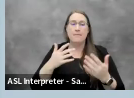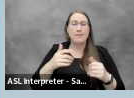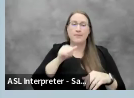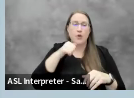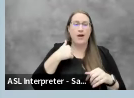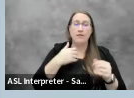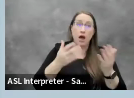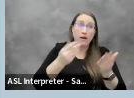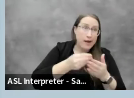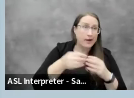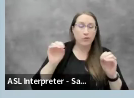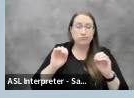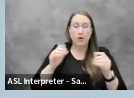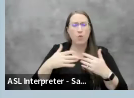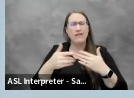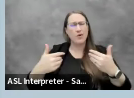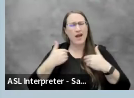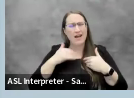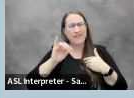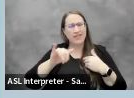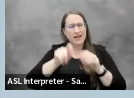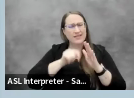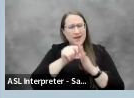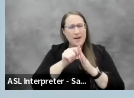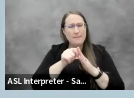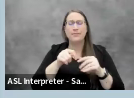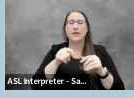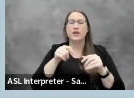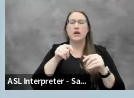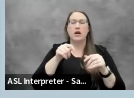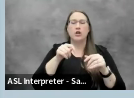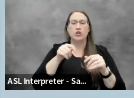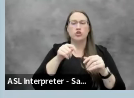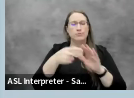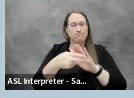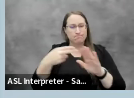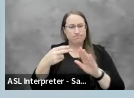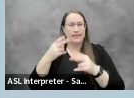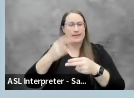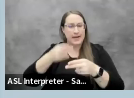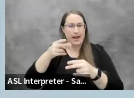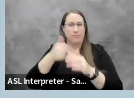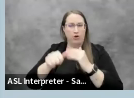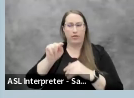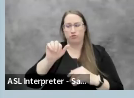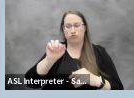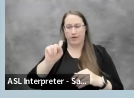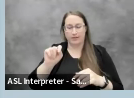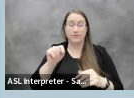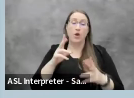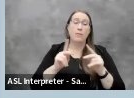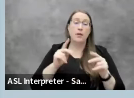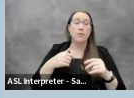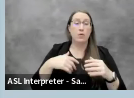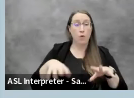like that. It's just whatever you happen to have at the present time should be retitled to the trust. So in the instance of people who own real